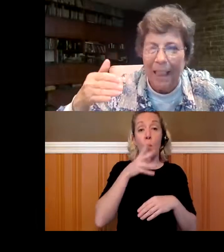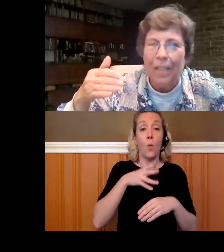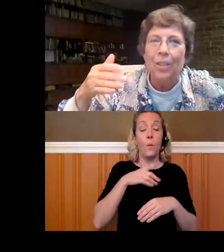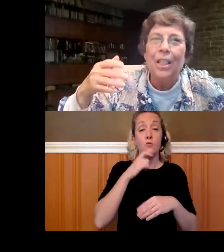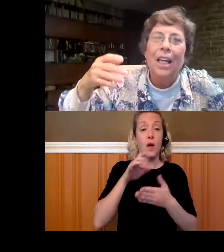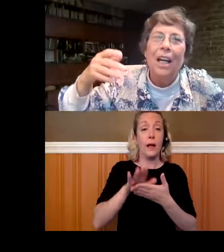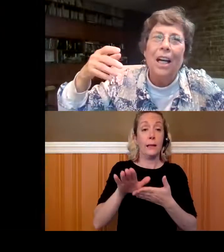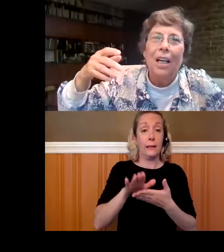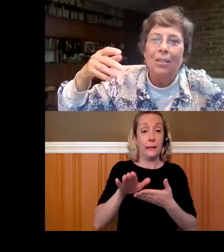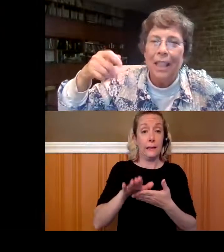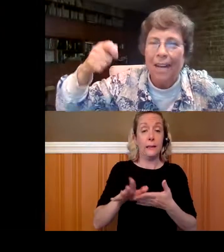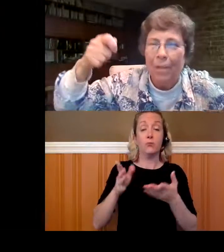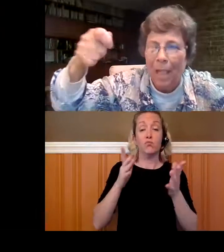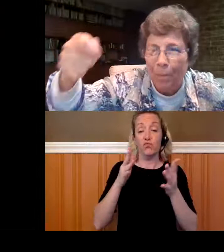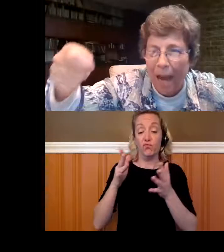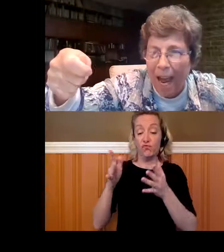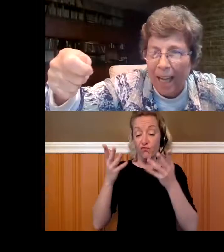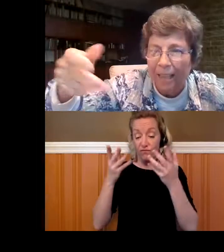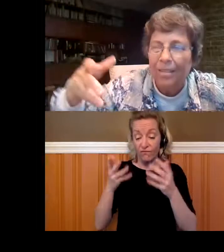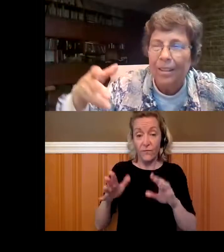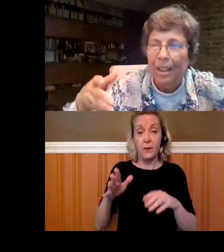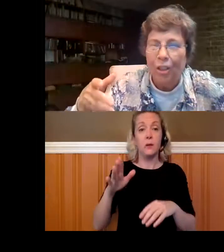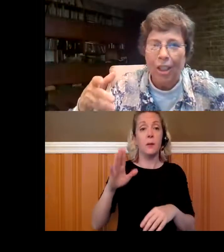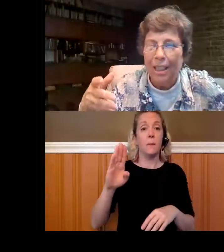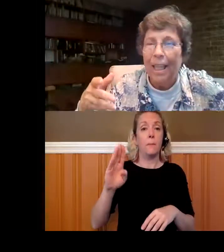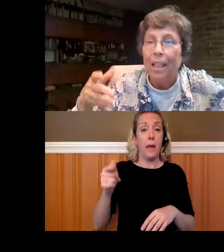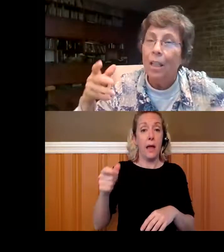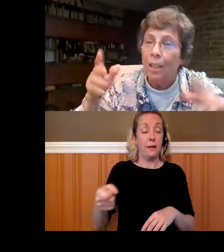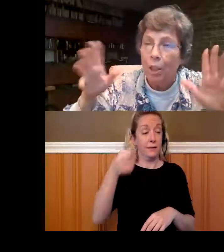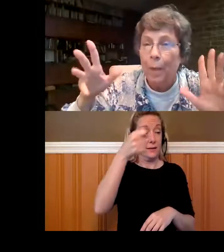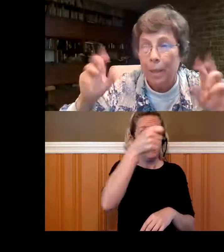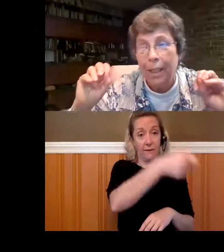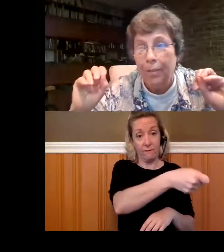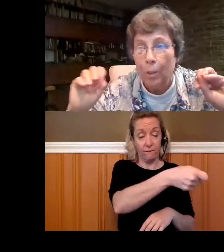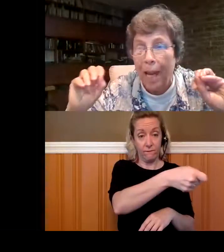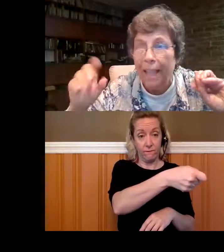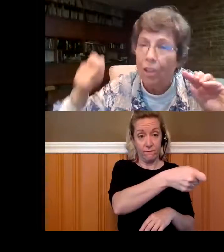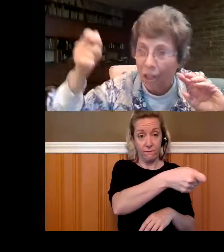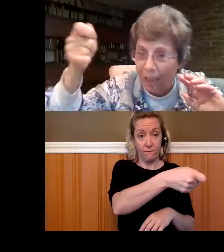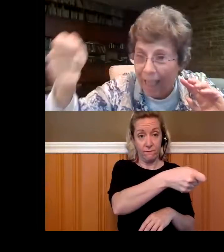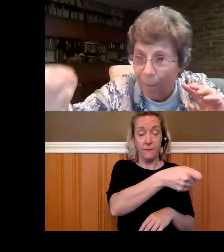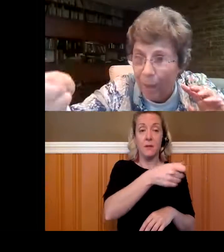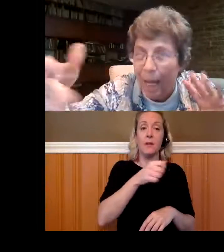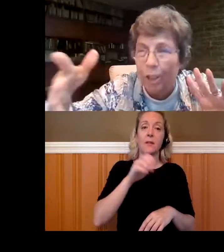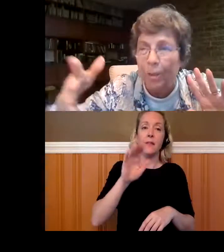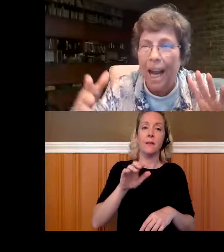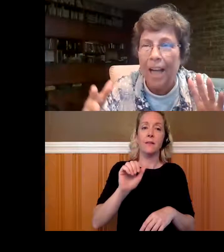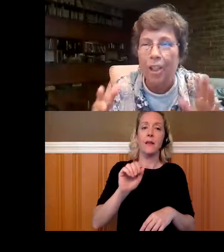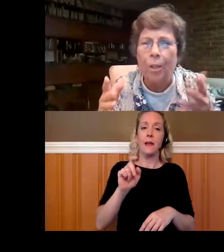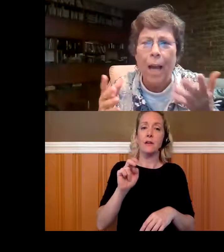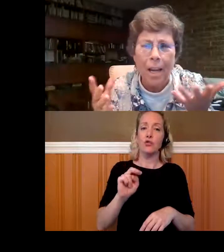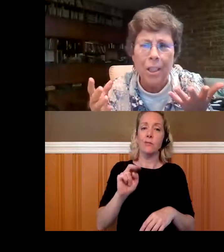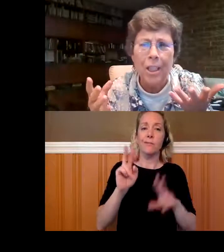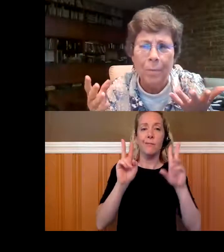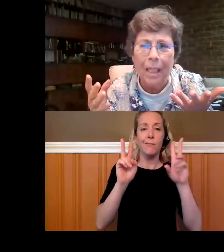gave him his bag. You know, she didn't say, excuse me, I'm going to be giving your bag now. She just gave him his bag. So an action. So actions can be considered